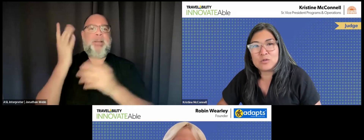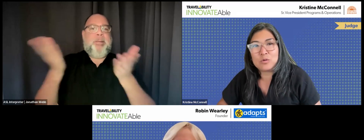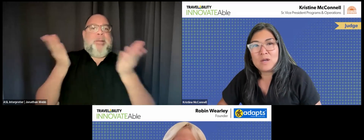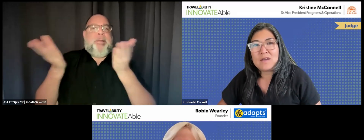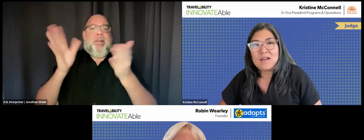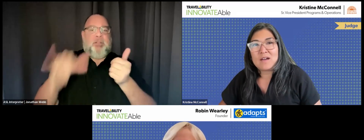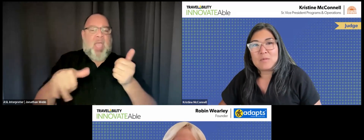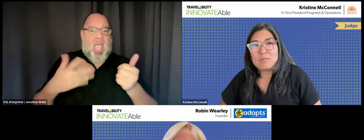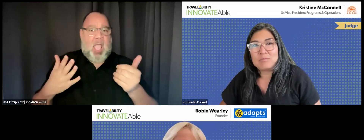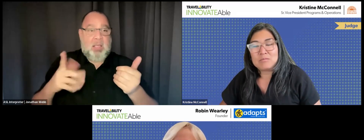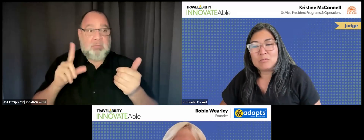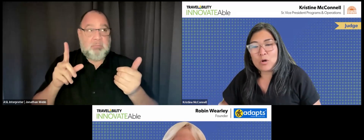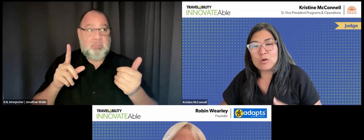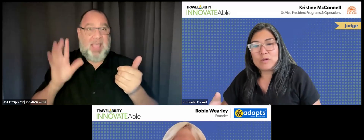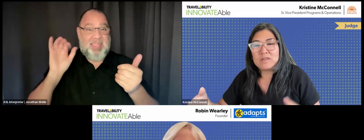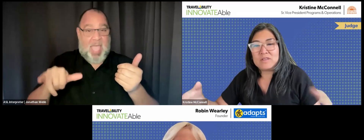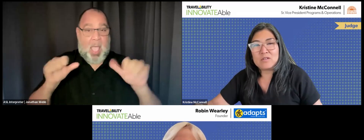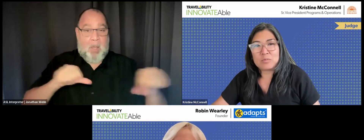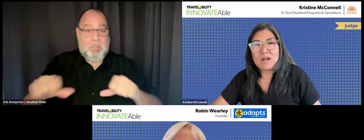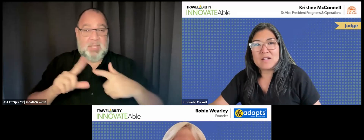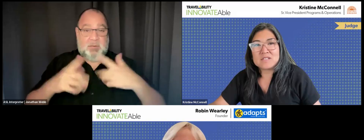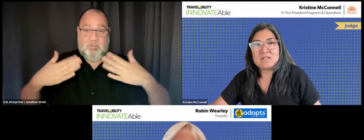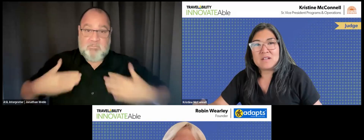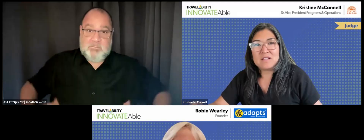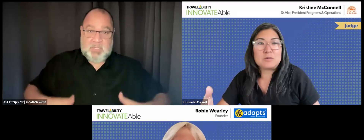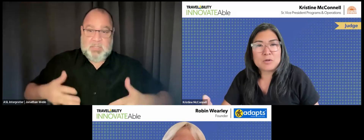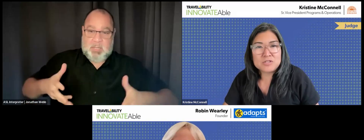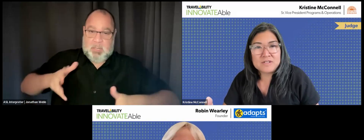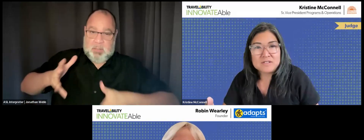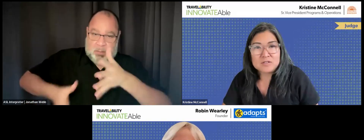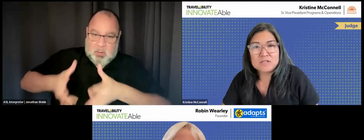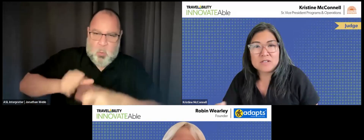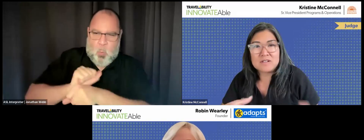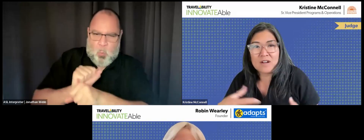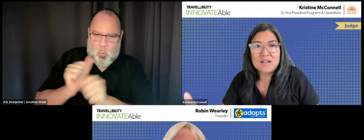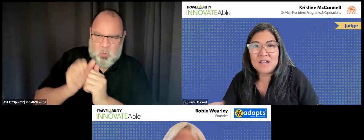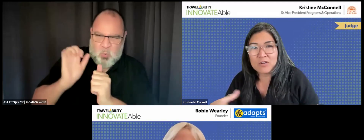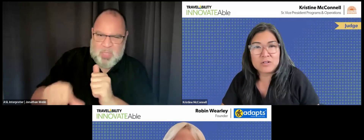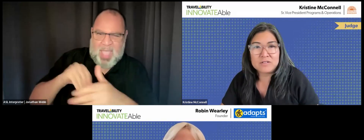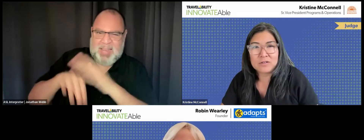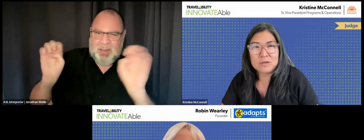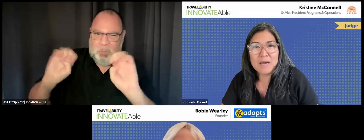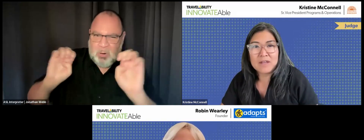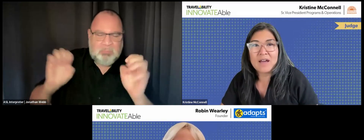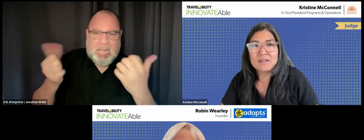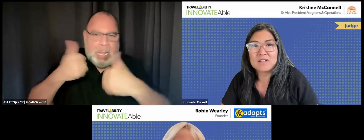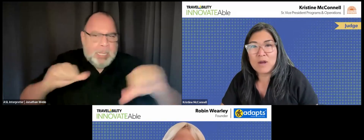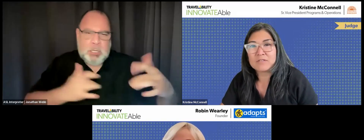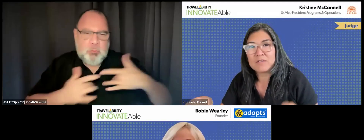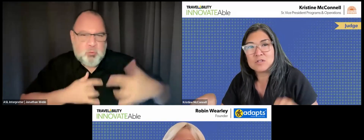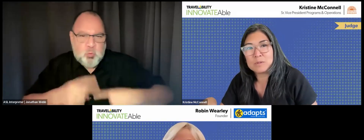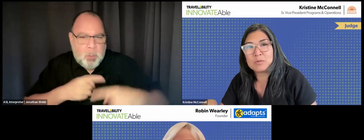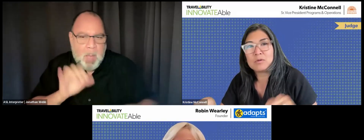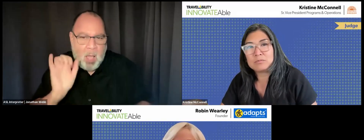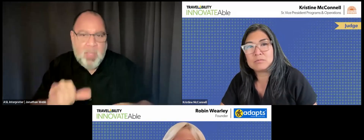capacity to work with your product and in an emergency situation, is there any ever concern about that? Like you